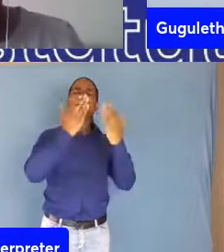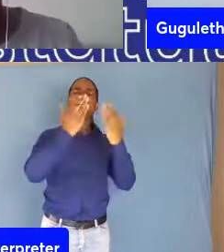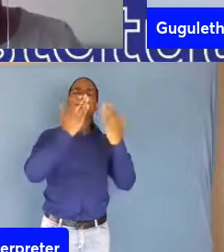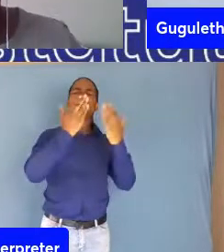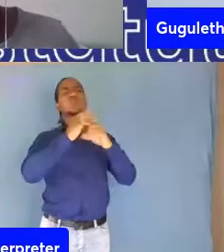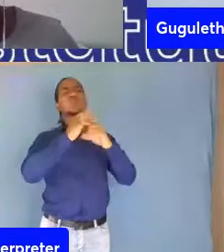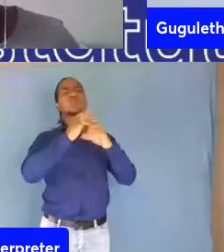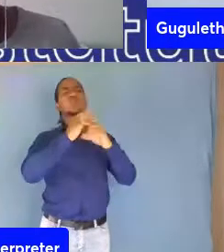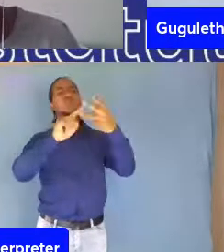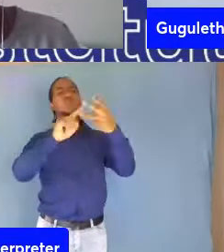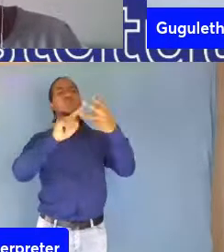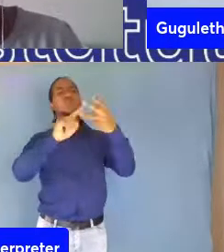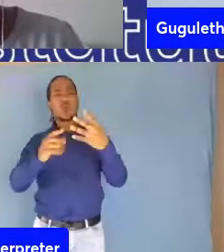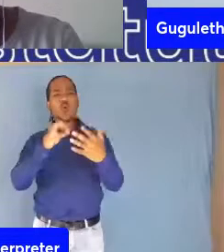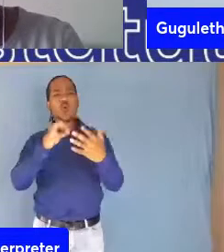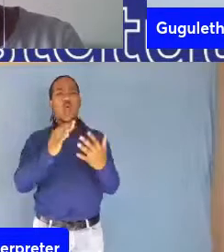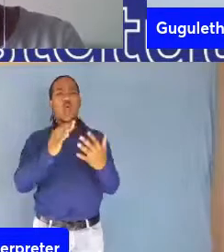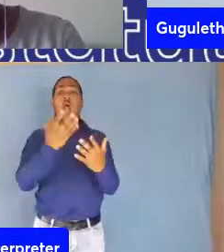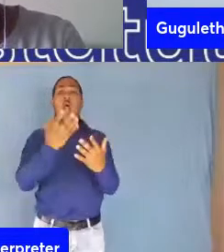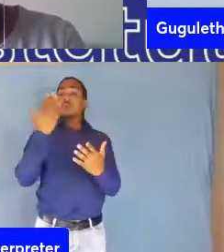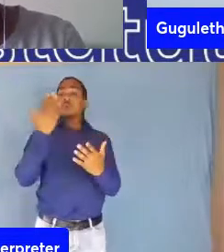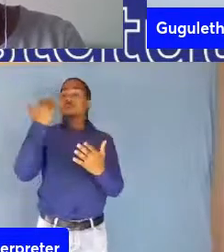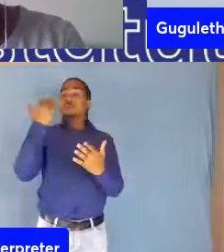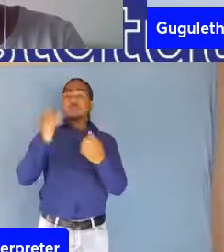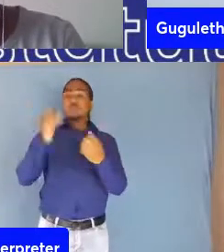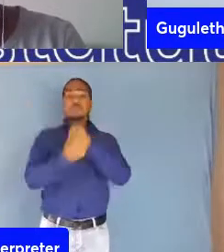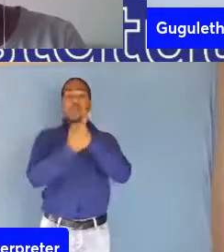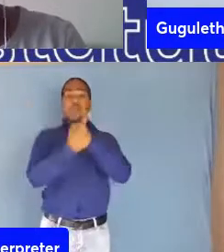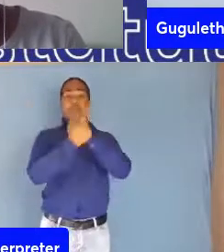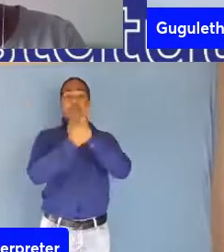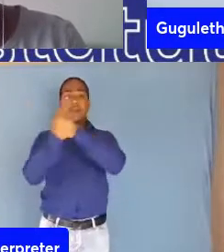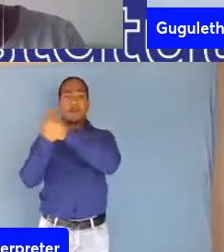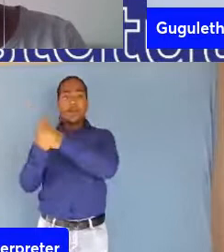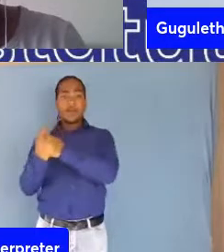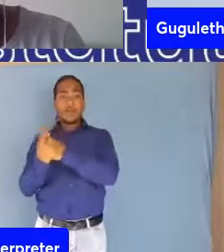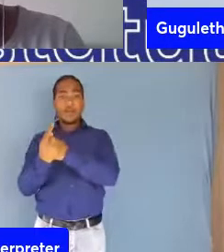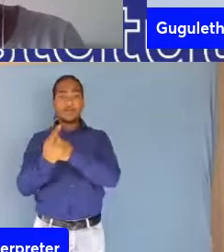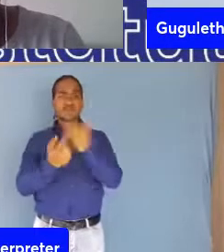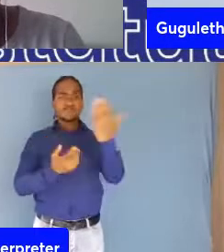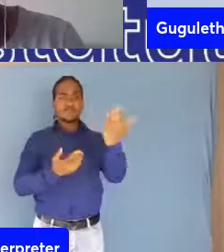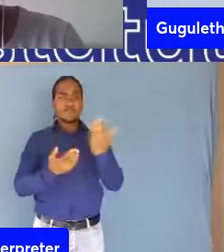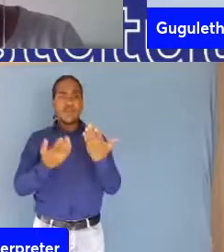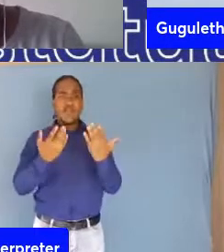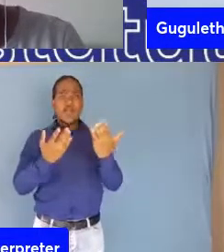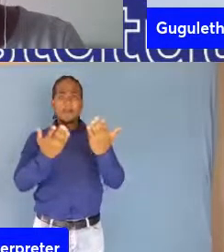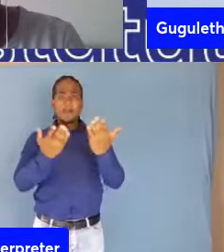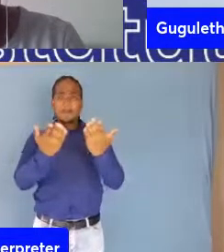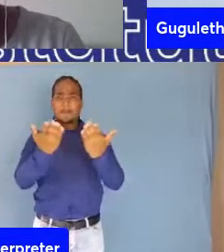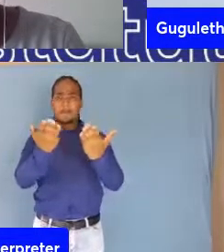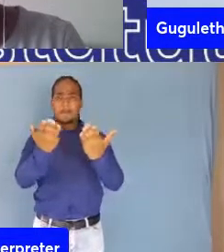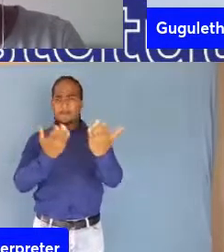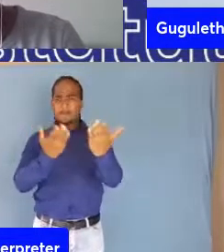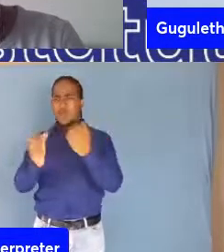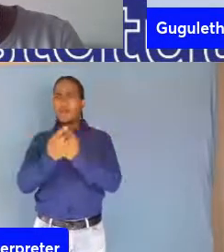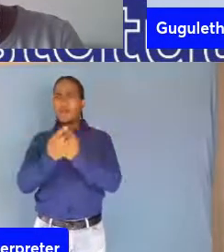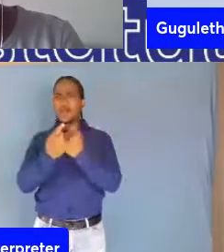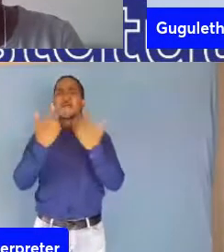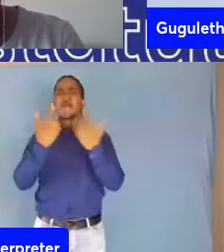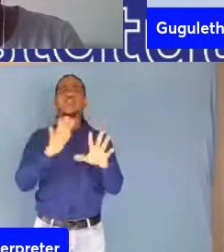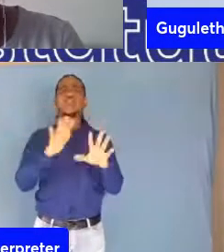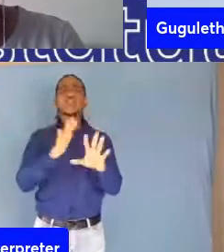many cases that you've dealt with, have you perhaps received a positive feedback, maybe for example,